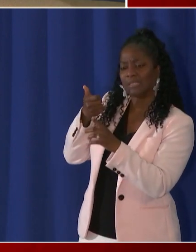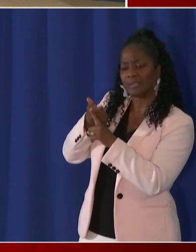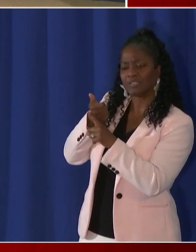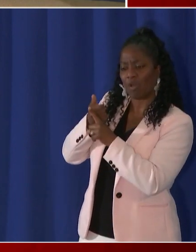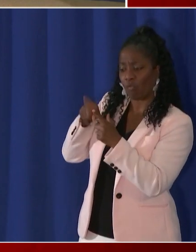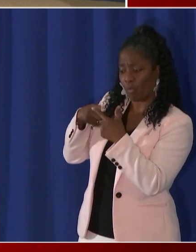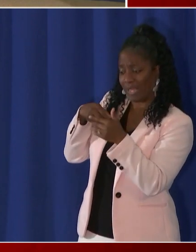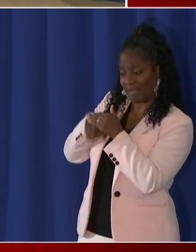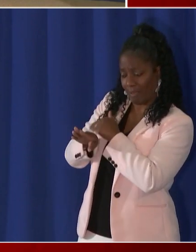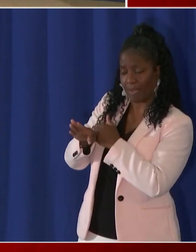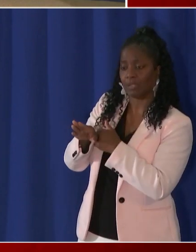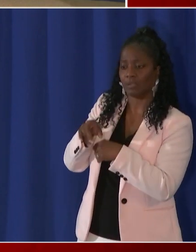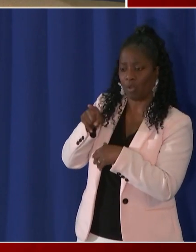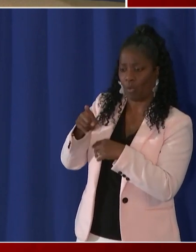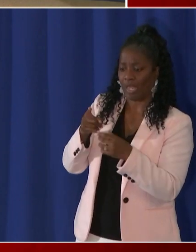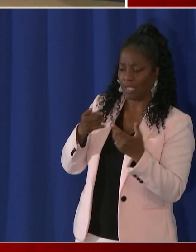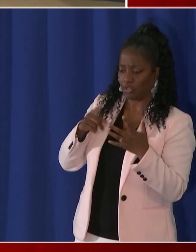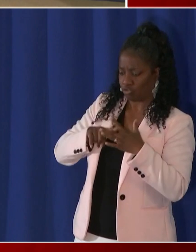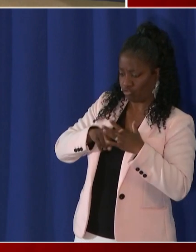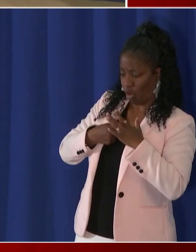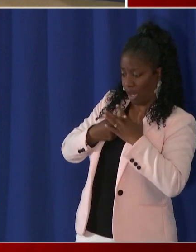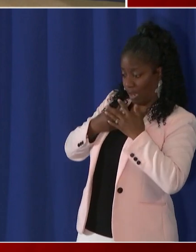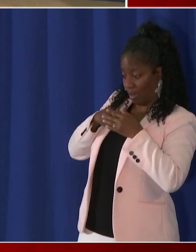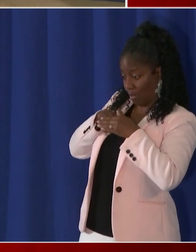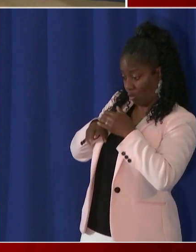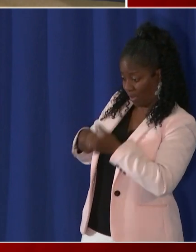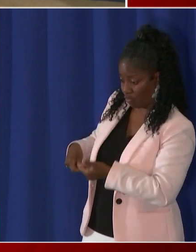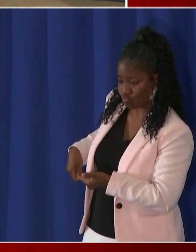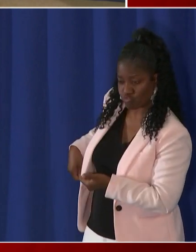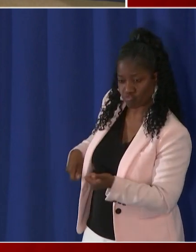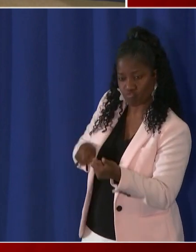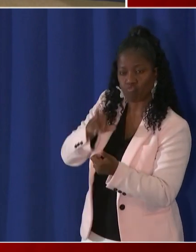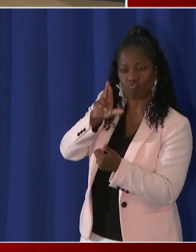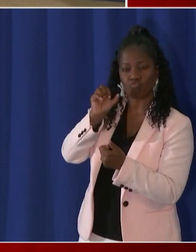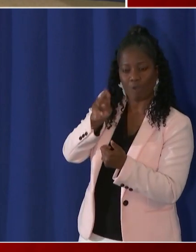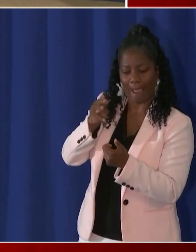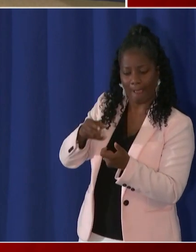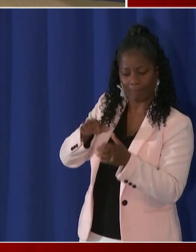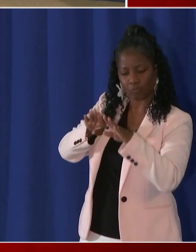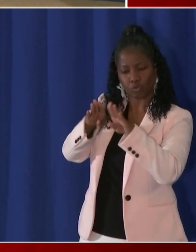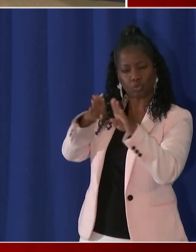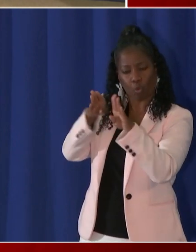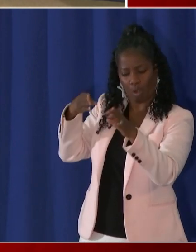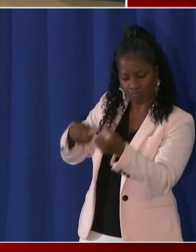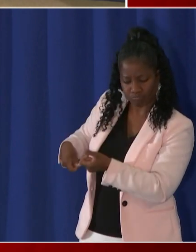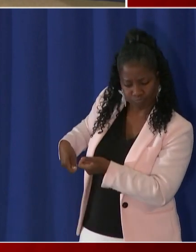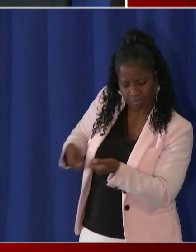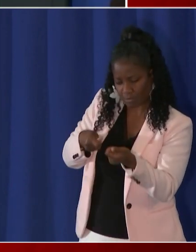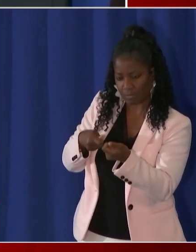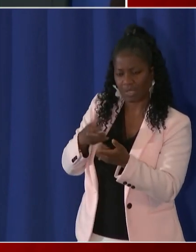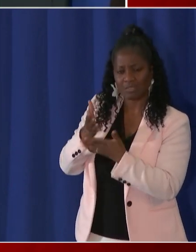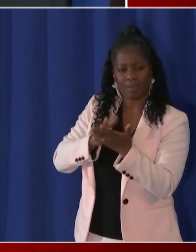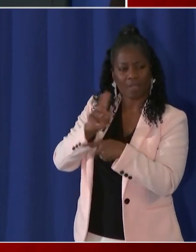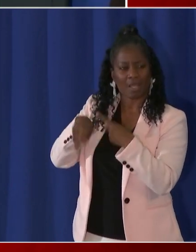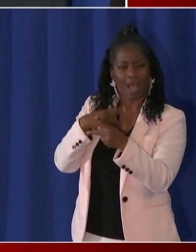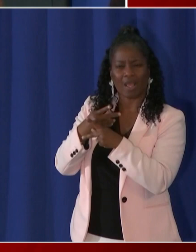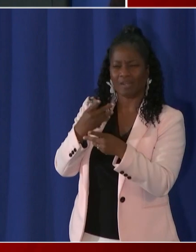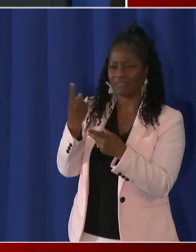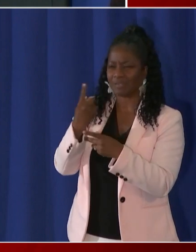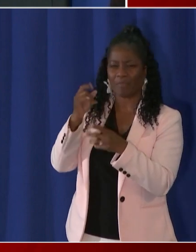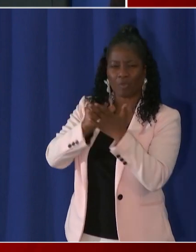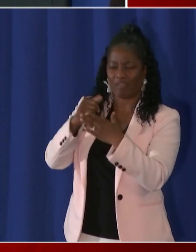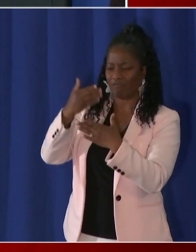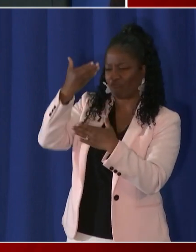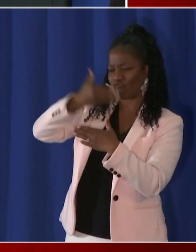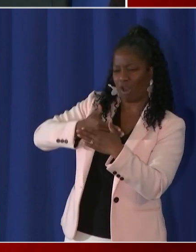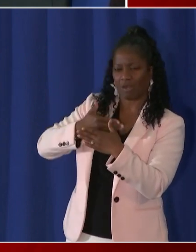entering. We began to make entry. We rammed the door. There was some type of appliance, refrigerator,